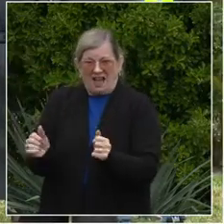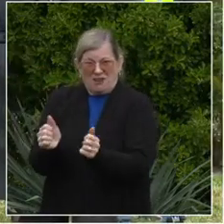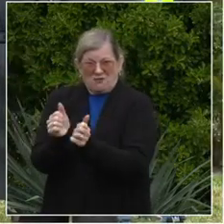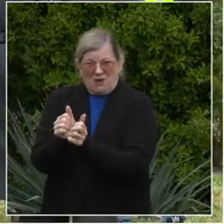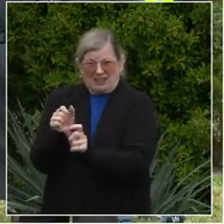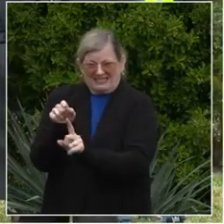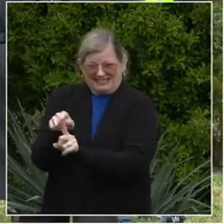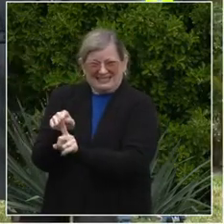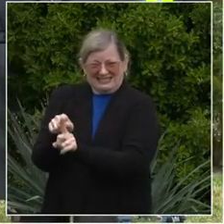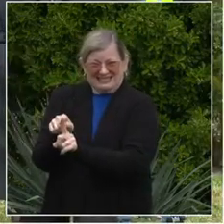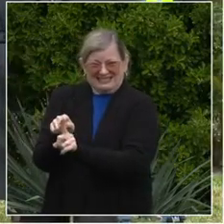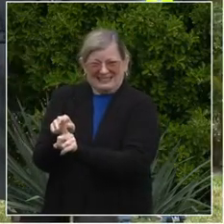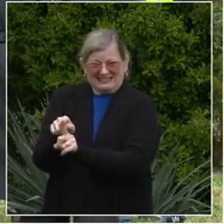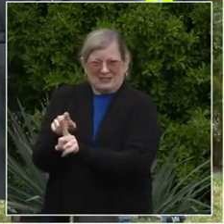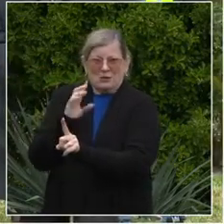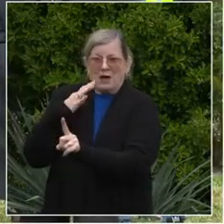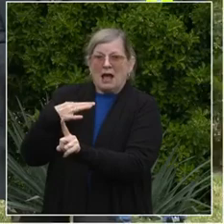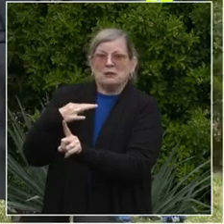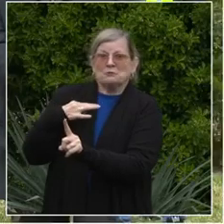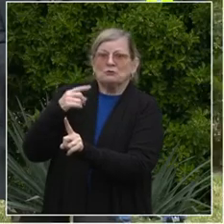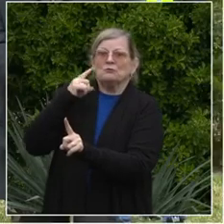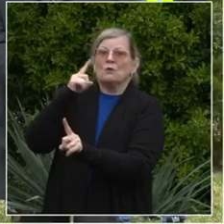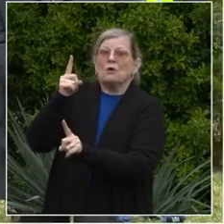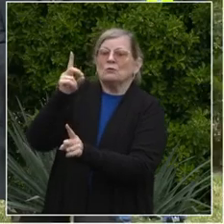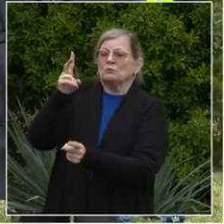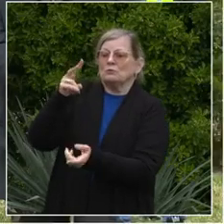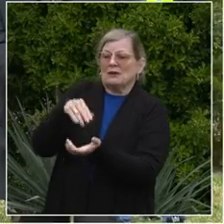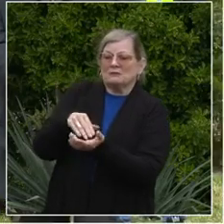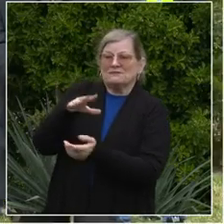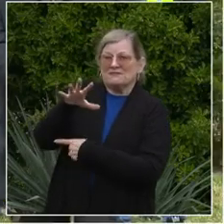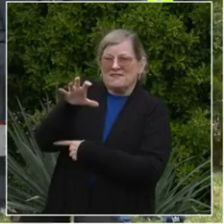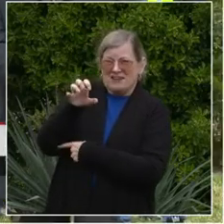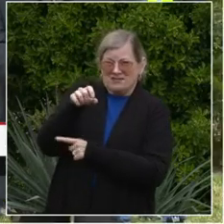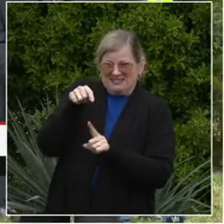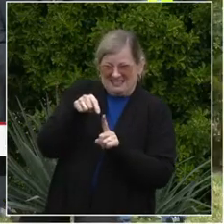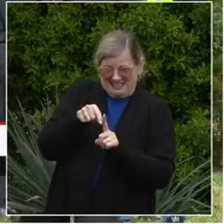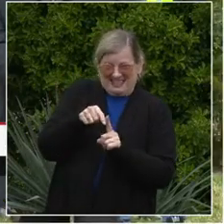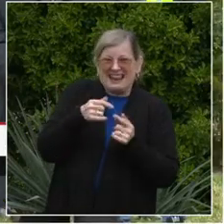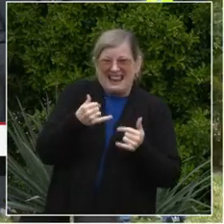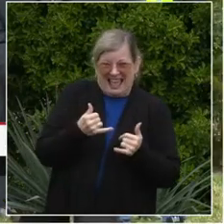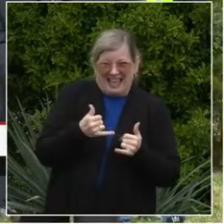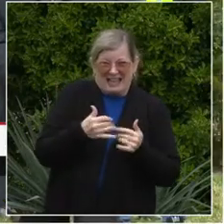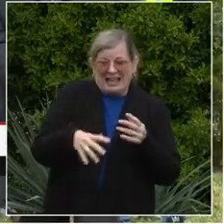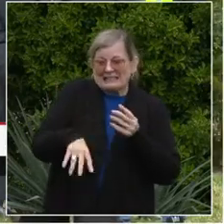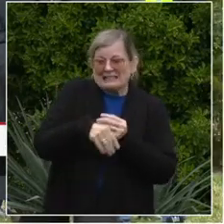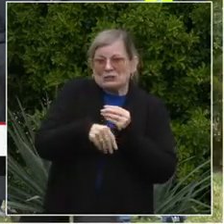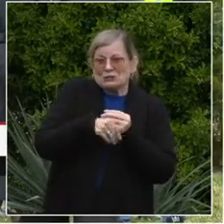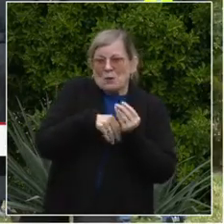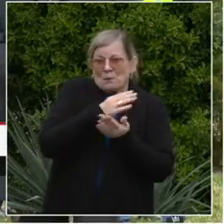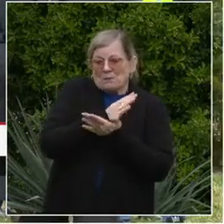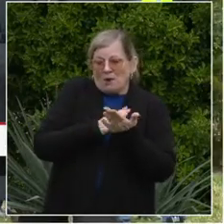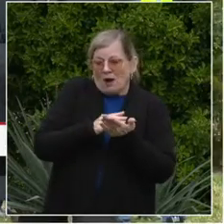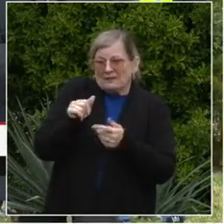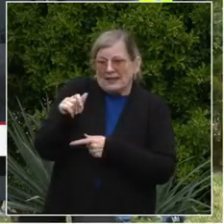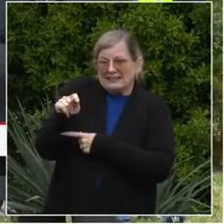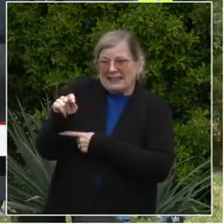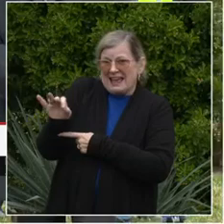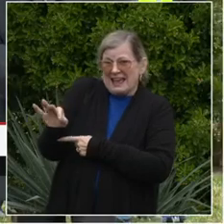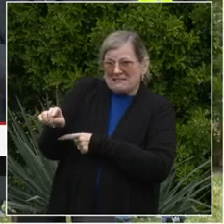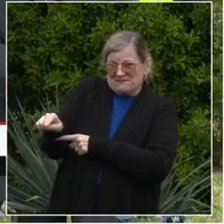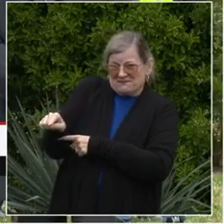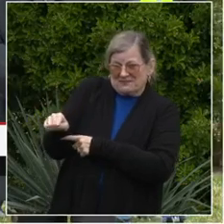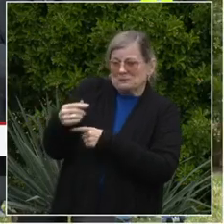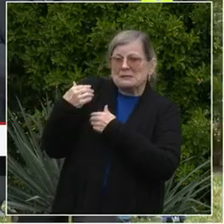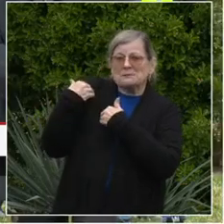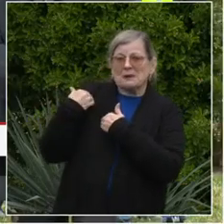to $2,500 right now, right? Now, the additional part, the ATF's piece in this, they're looking for